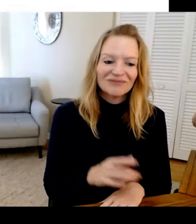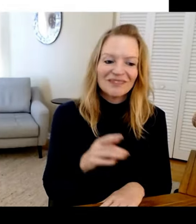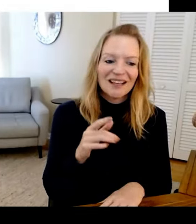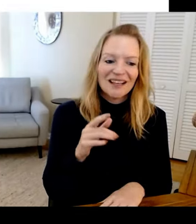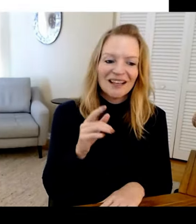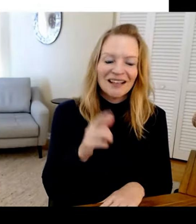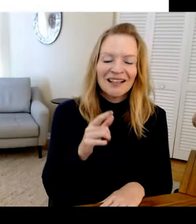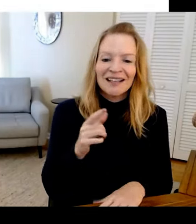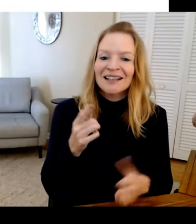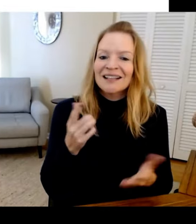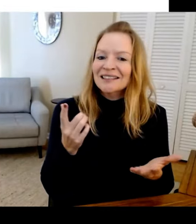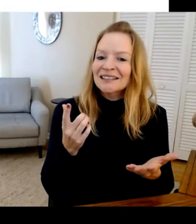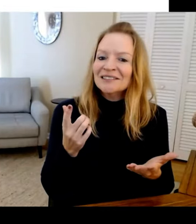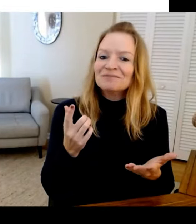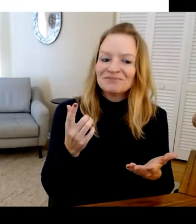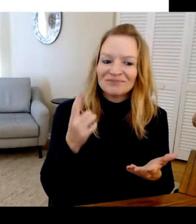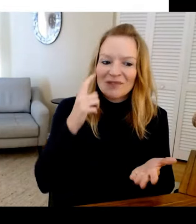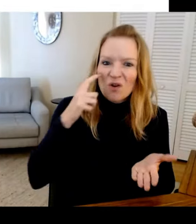So,